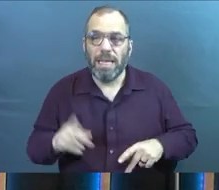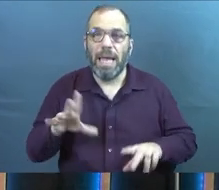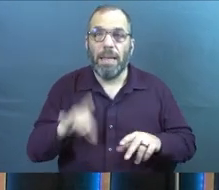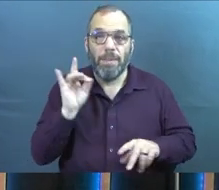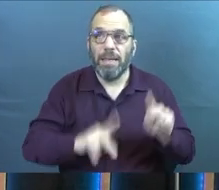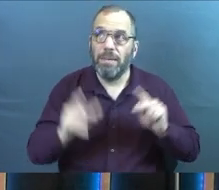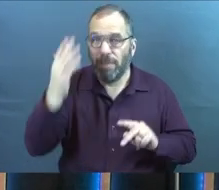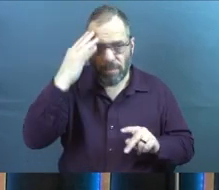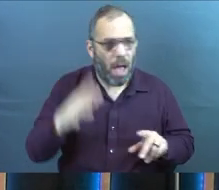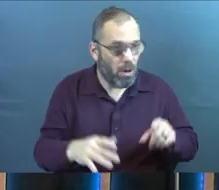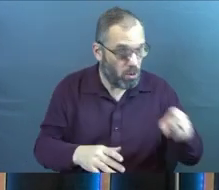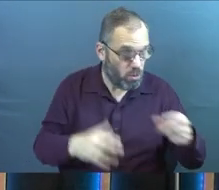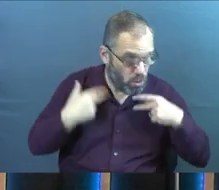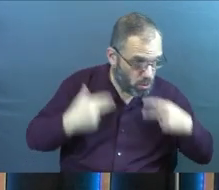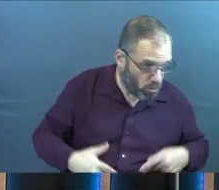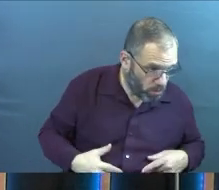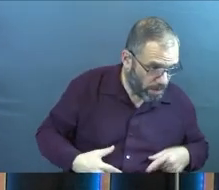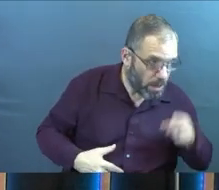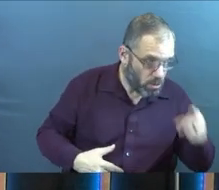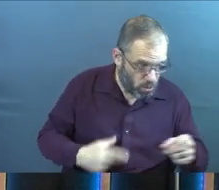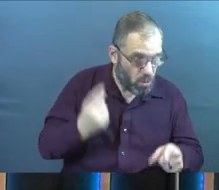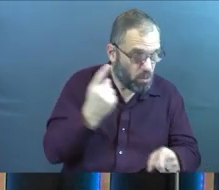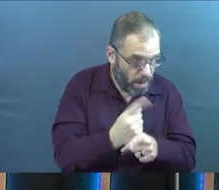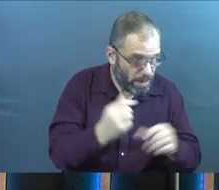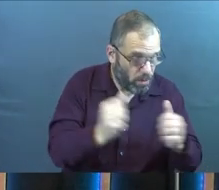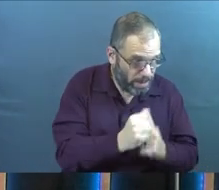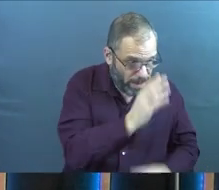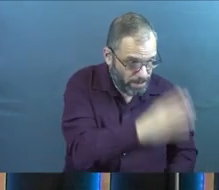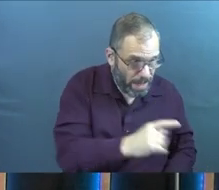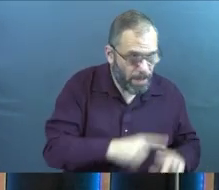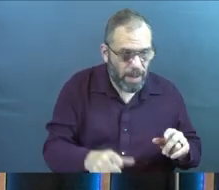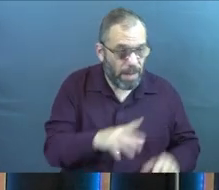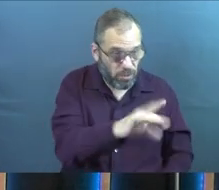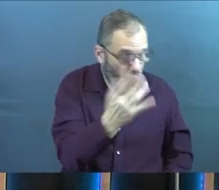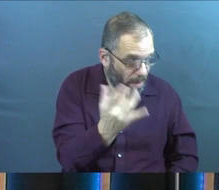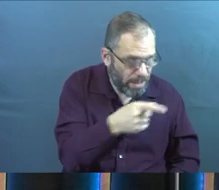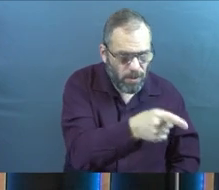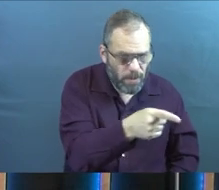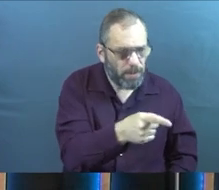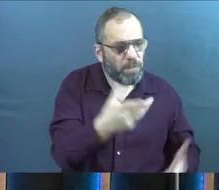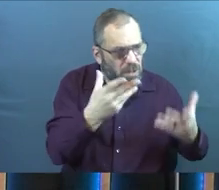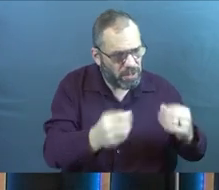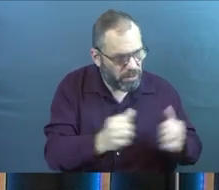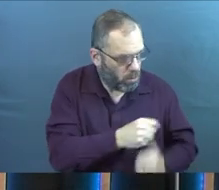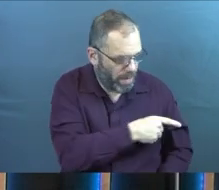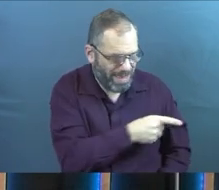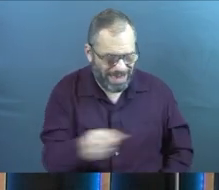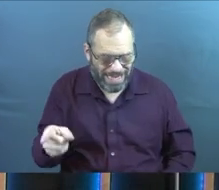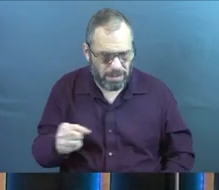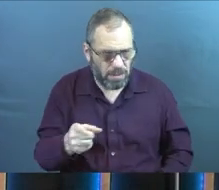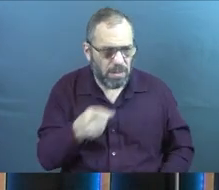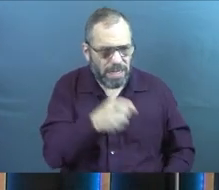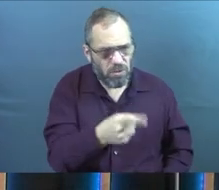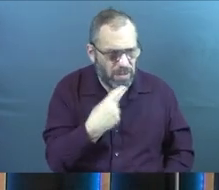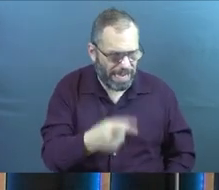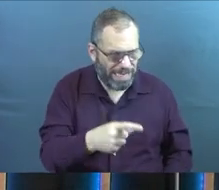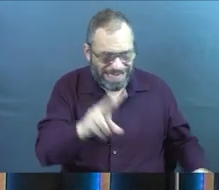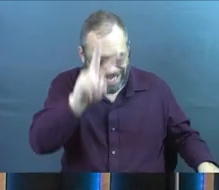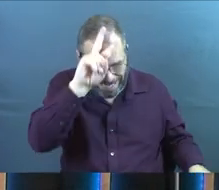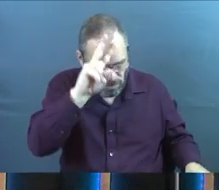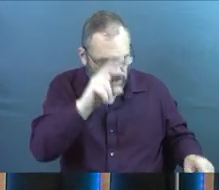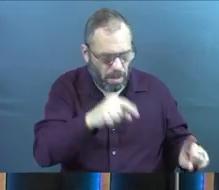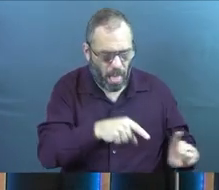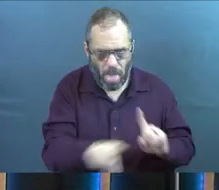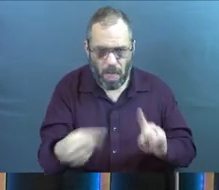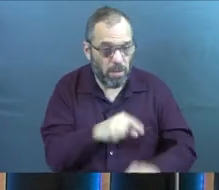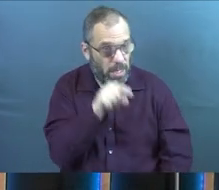people who he knows, hey, you're a human being and you're going to be in right standing with me, but I'm choosing you, and you got to be gentle with these people who you would say are ignorant and